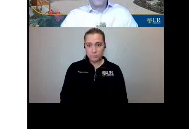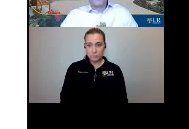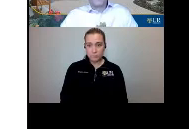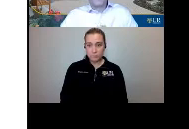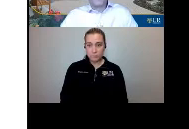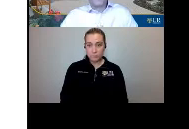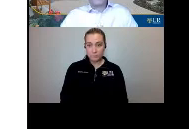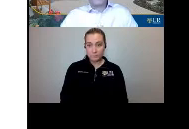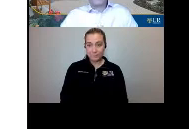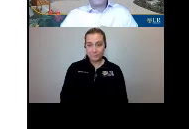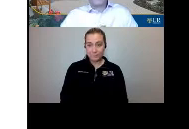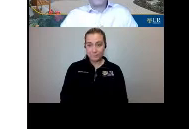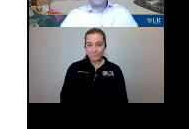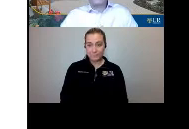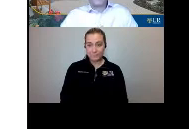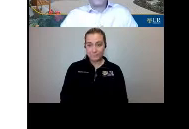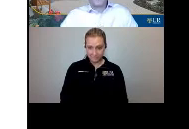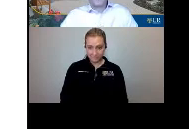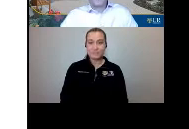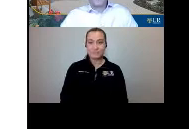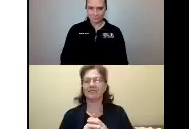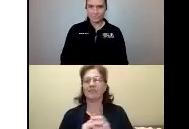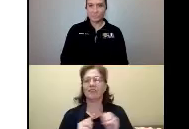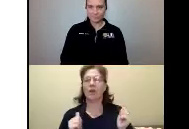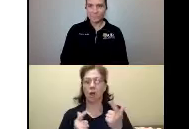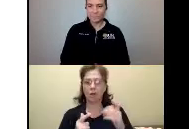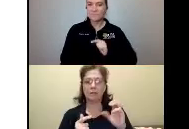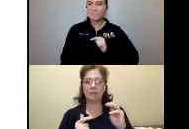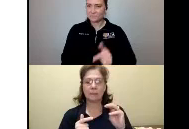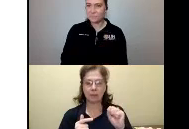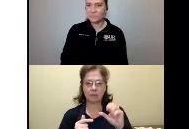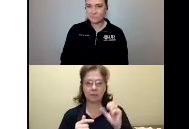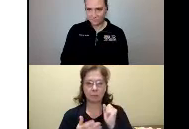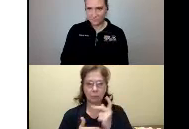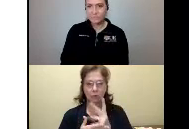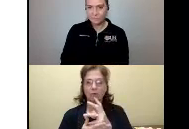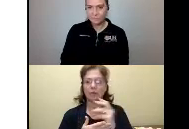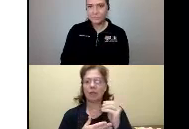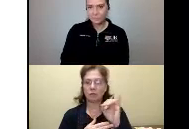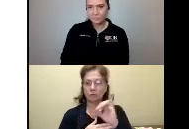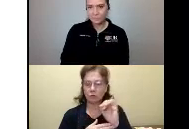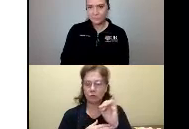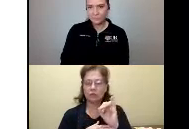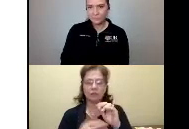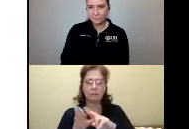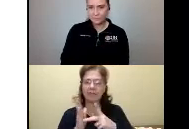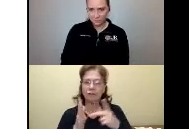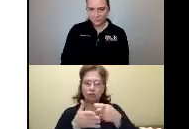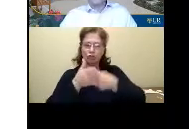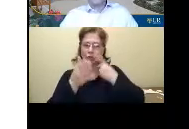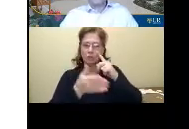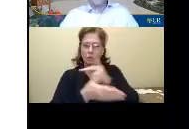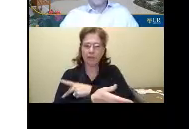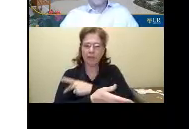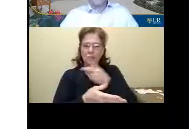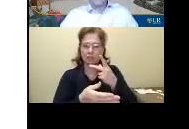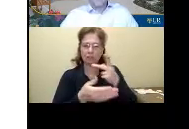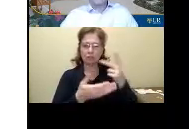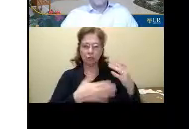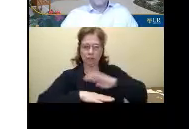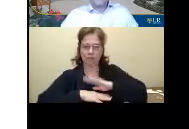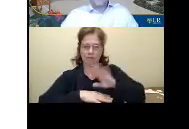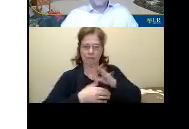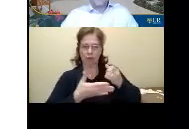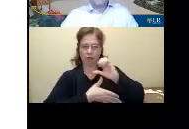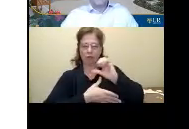that CMS approves and all insurers pay for. So there's no charge to patient for who meet these criteria: